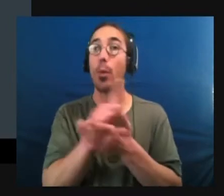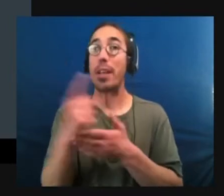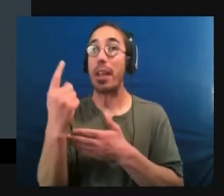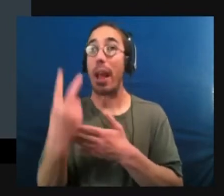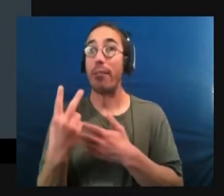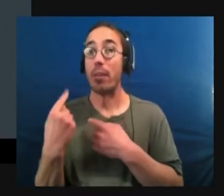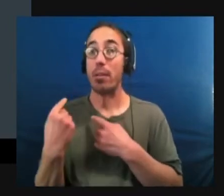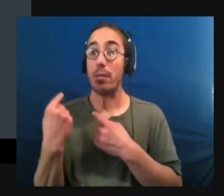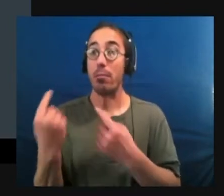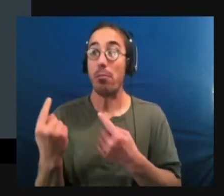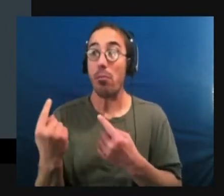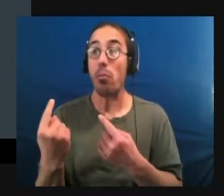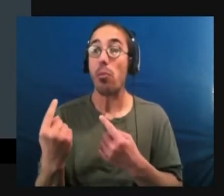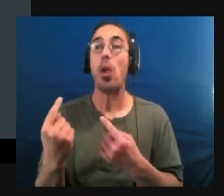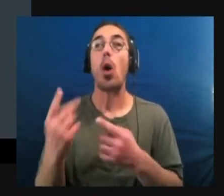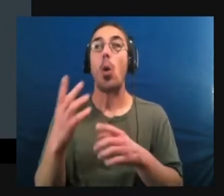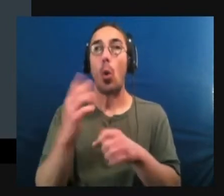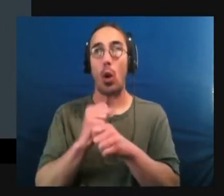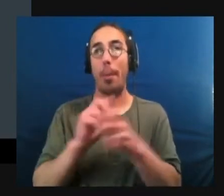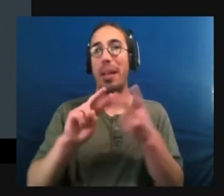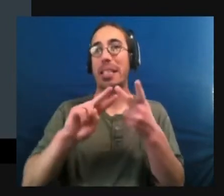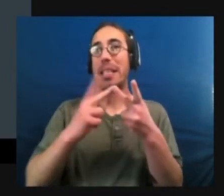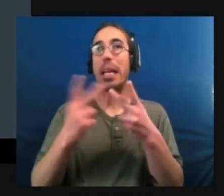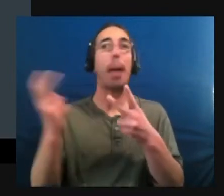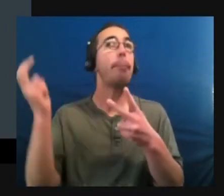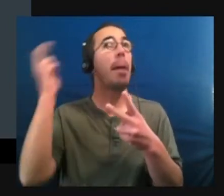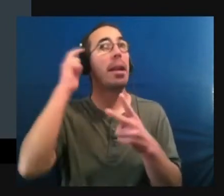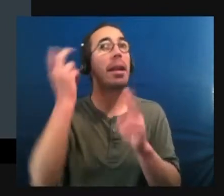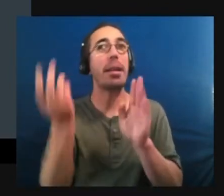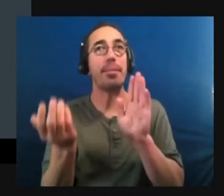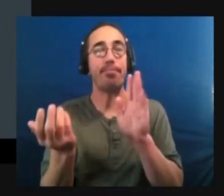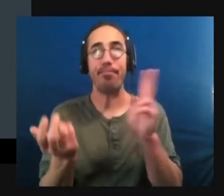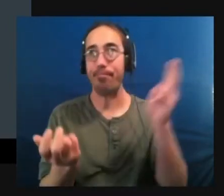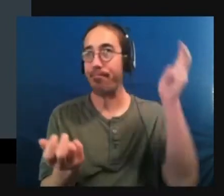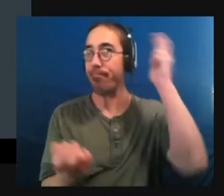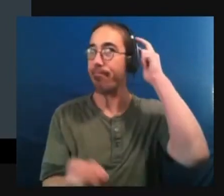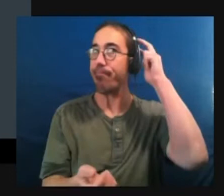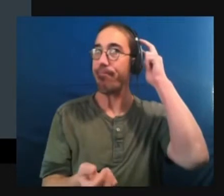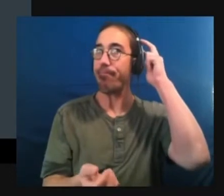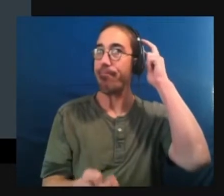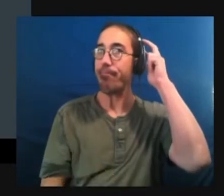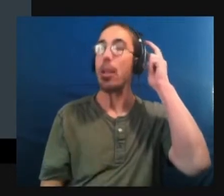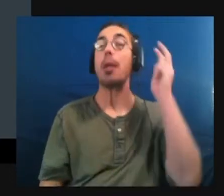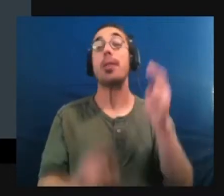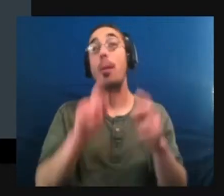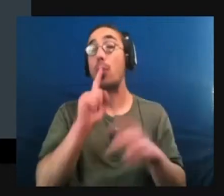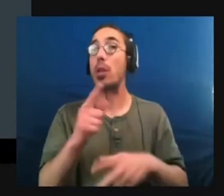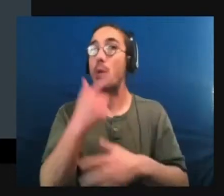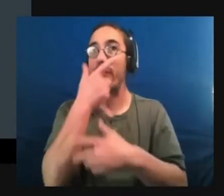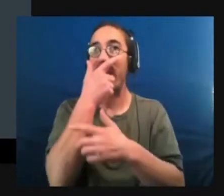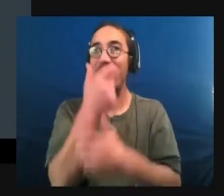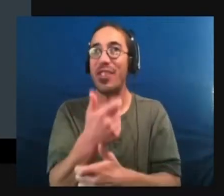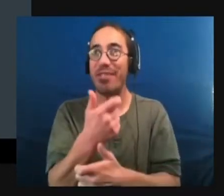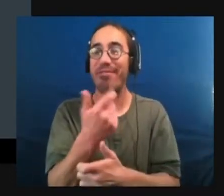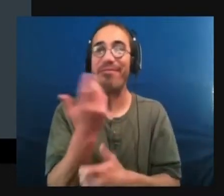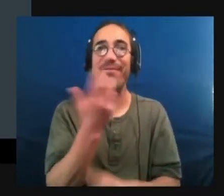be receiving my second implant. And so I am very fascinated by